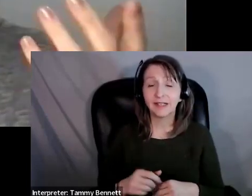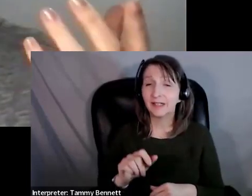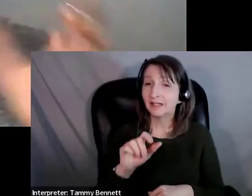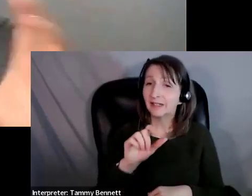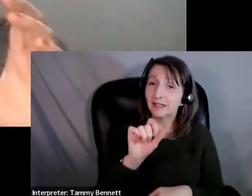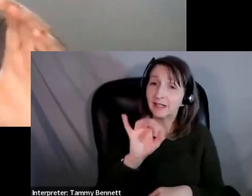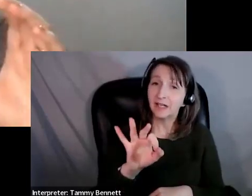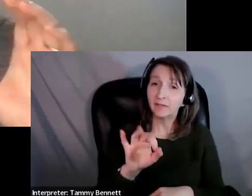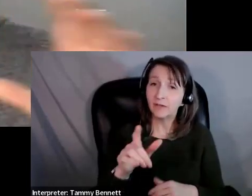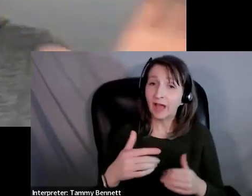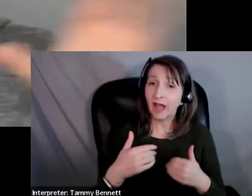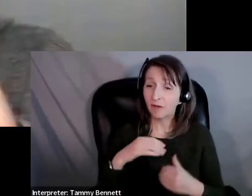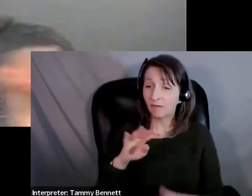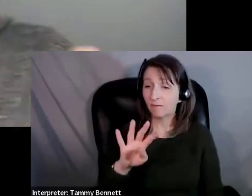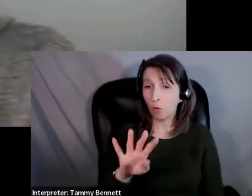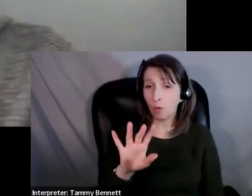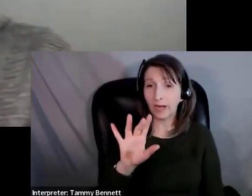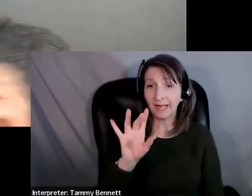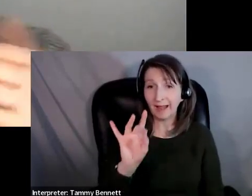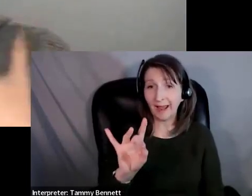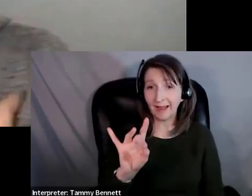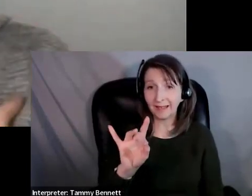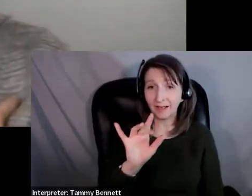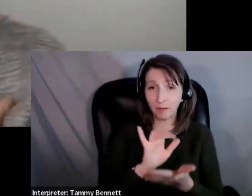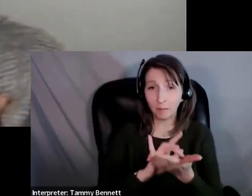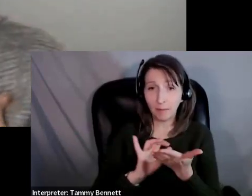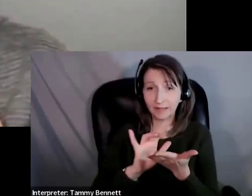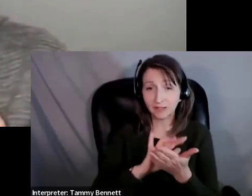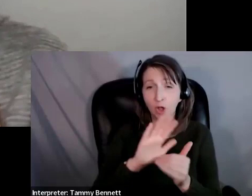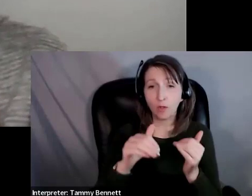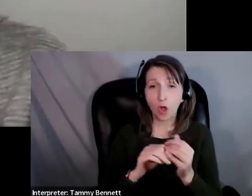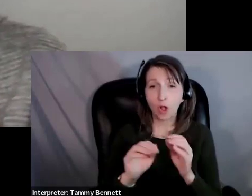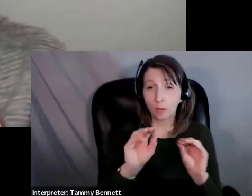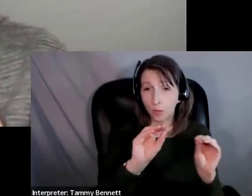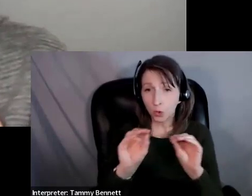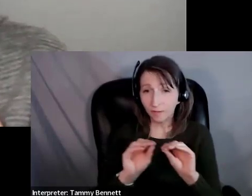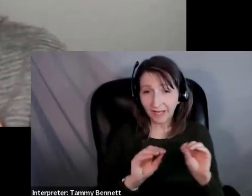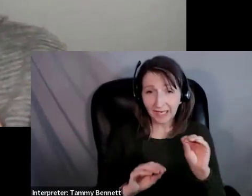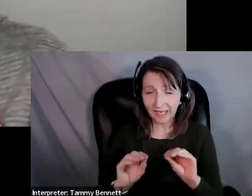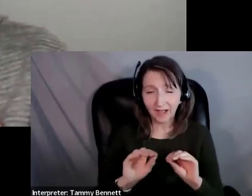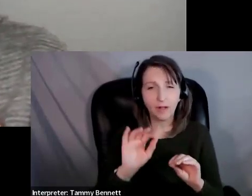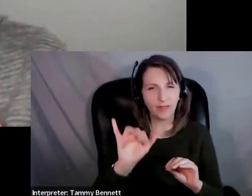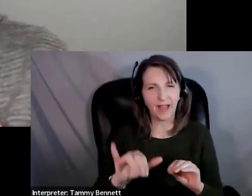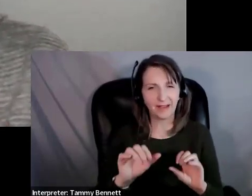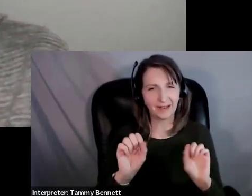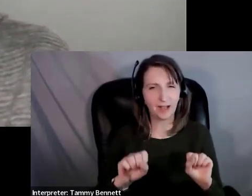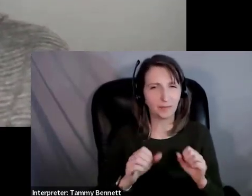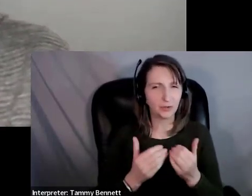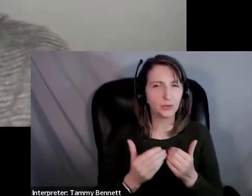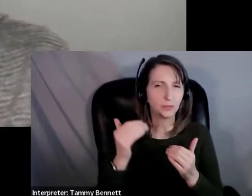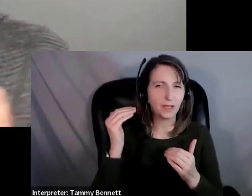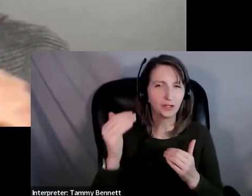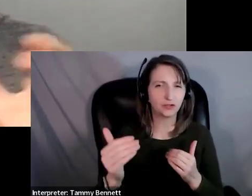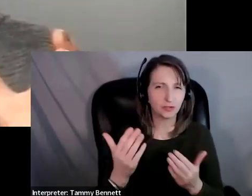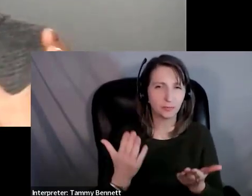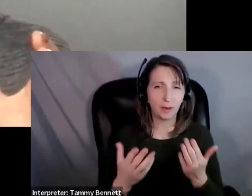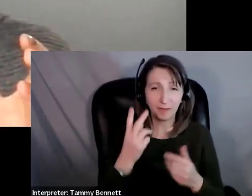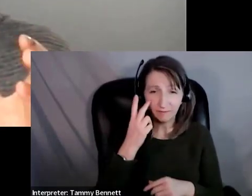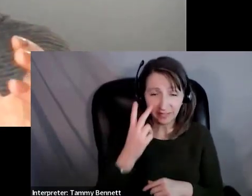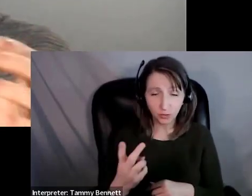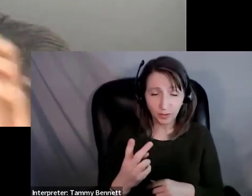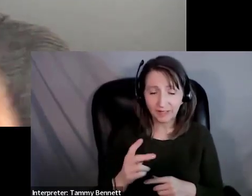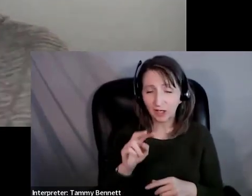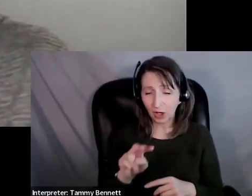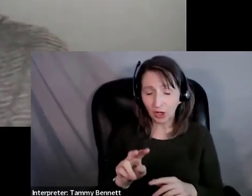48 buttons and they're all moving parts, which I know I probably would be visually, um, overstimulated. So, and there